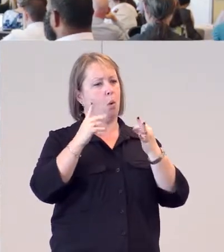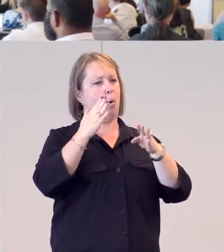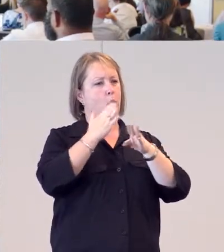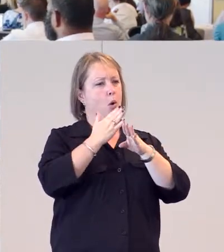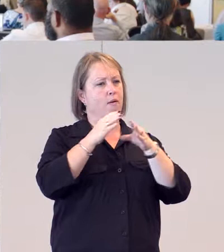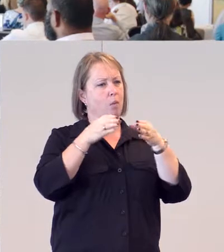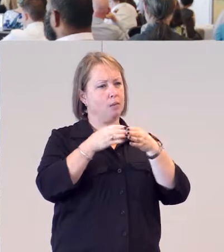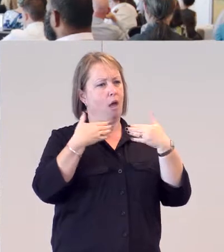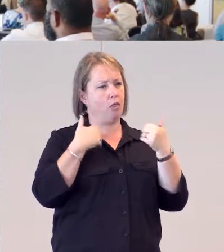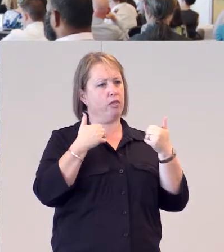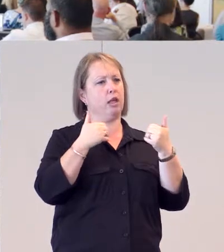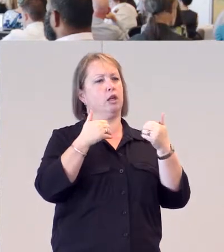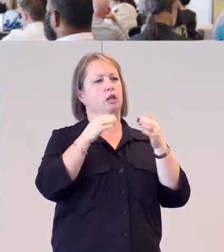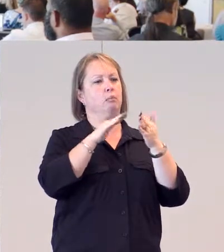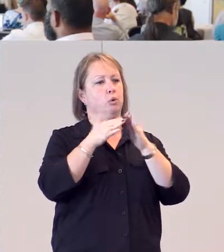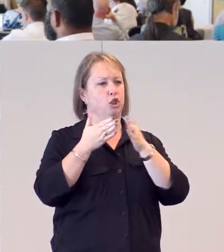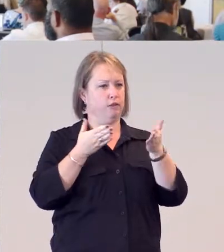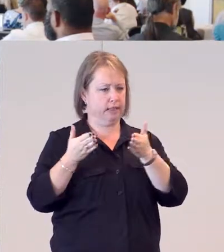community services. One